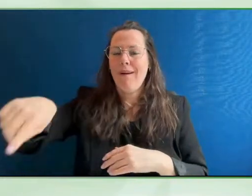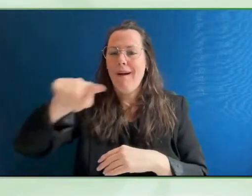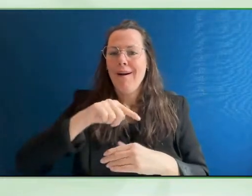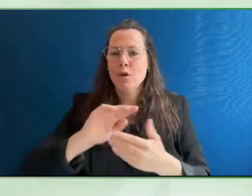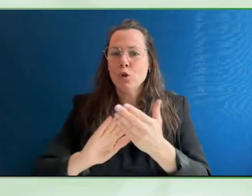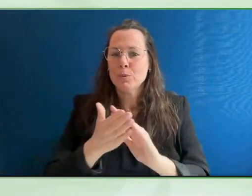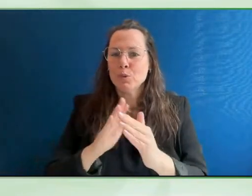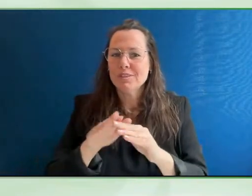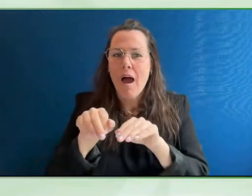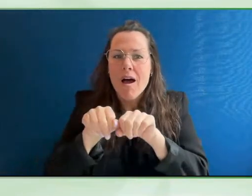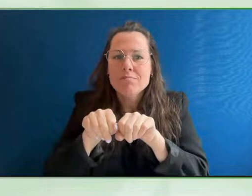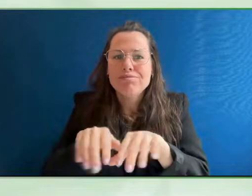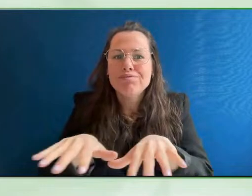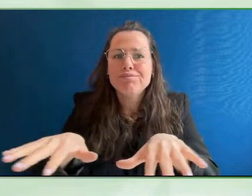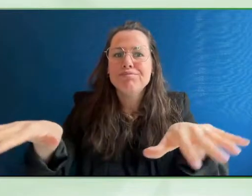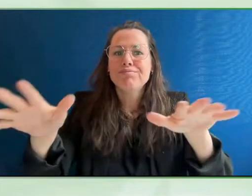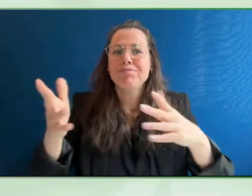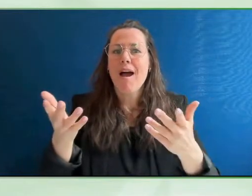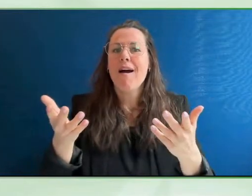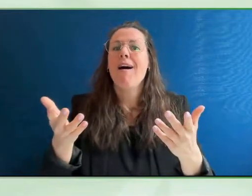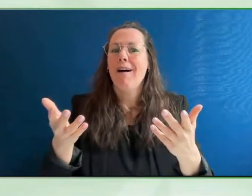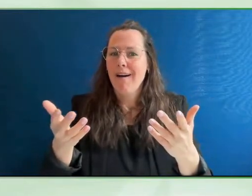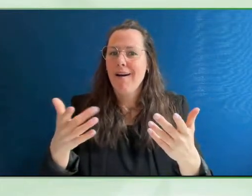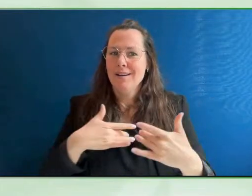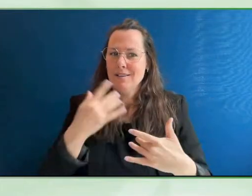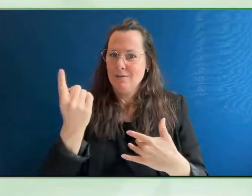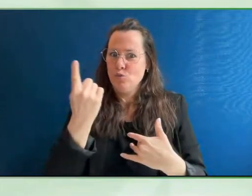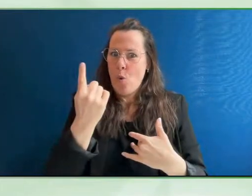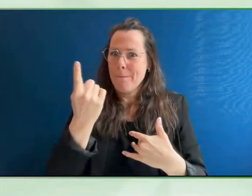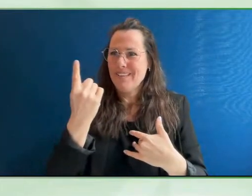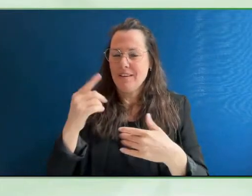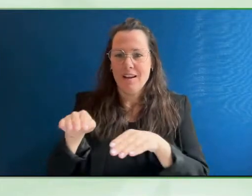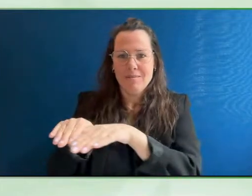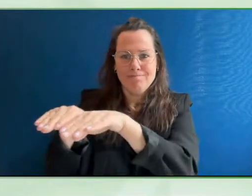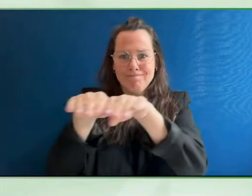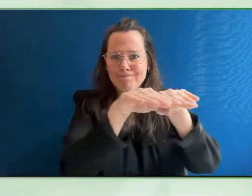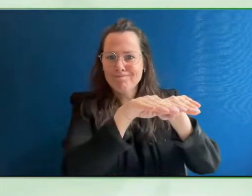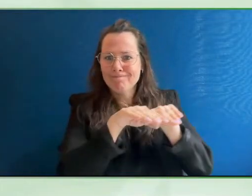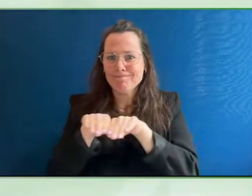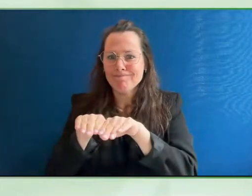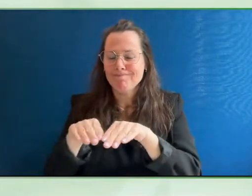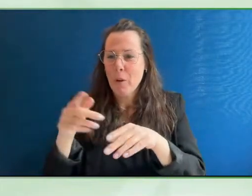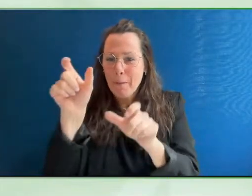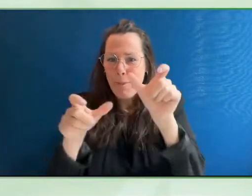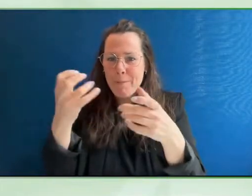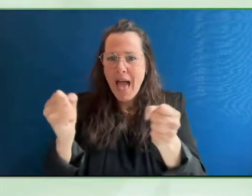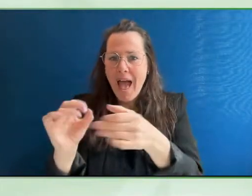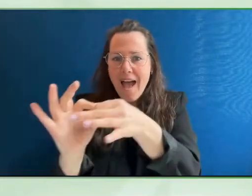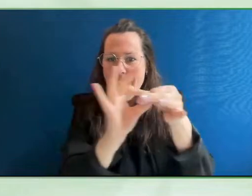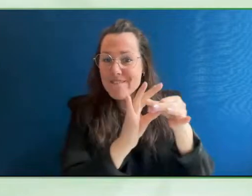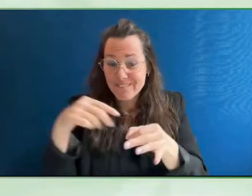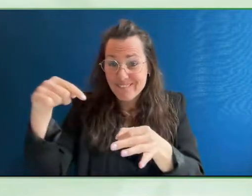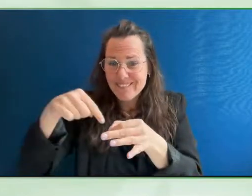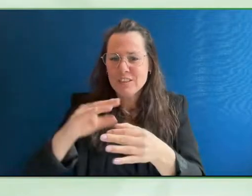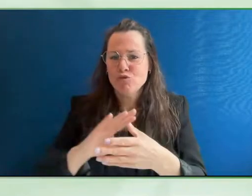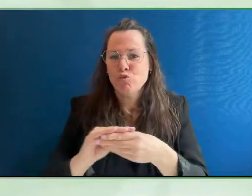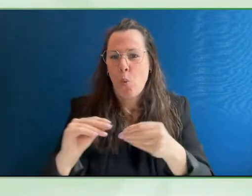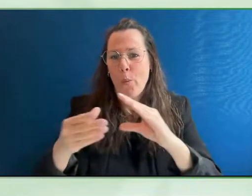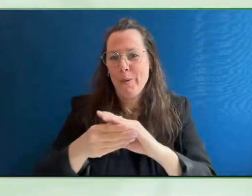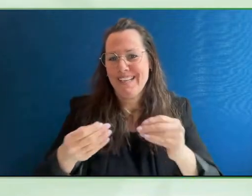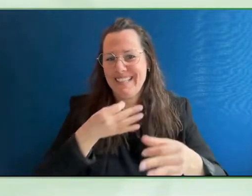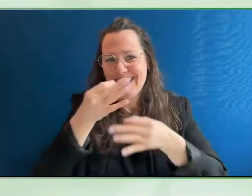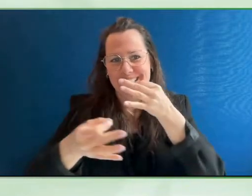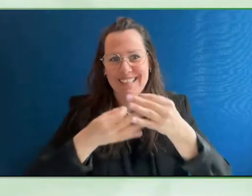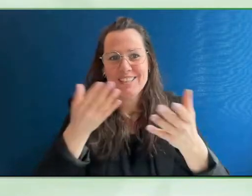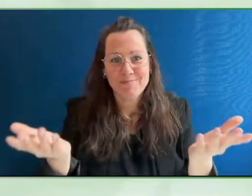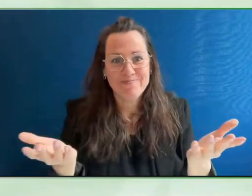person that you can identify with, or you introduce someone's story that you've never heard of or thought of, and you have a real